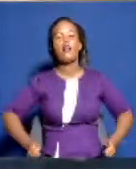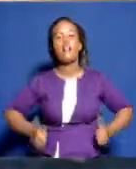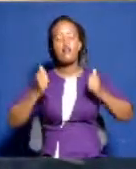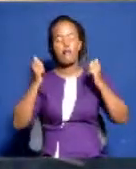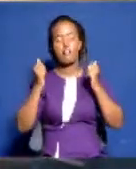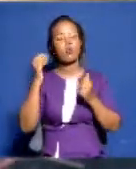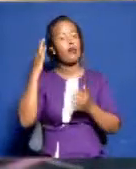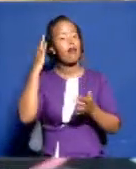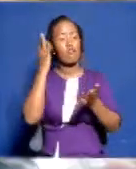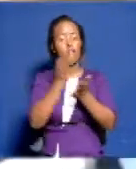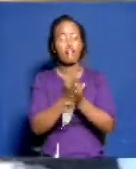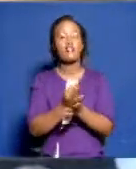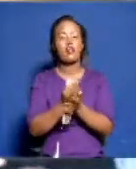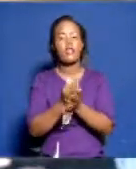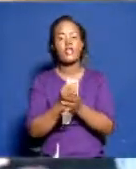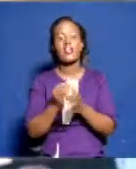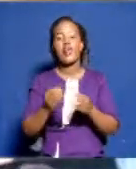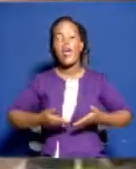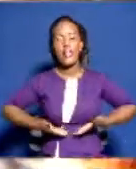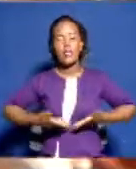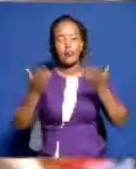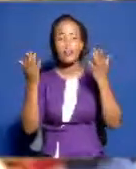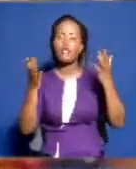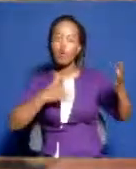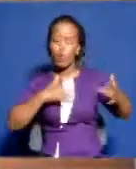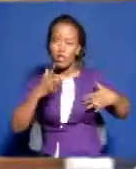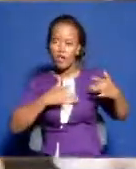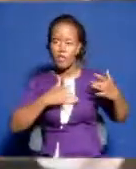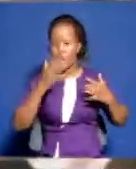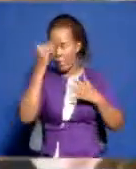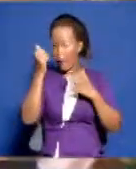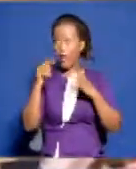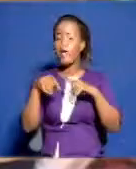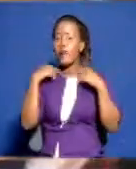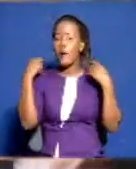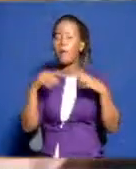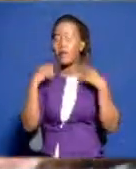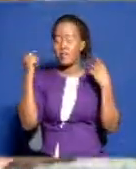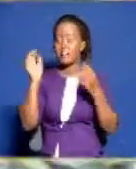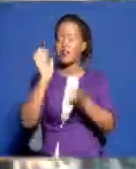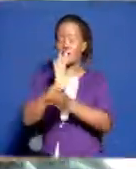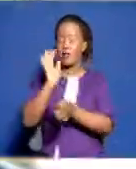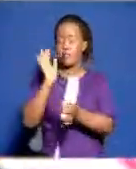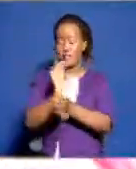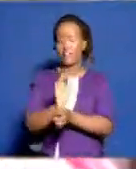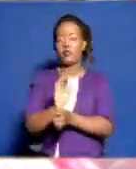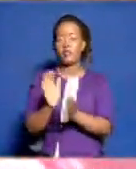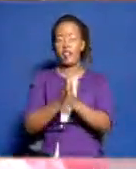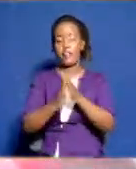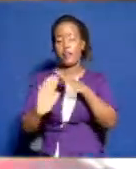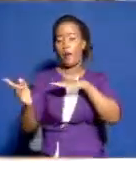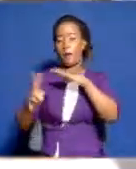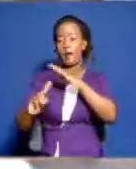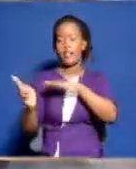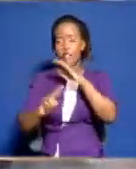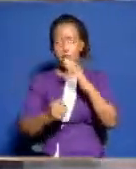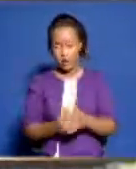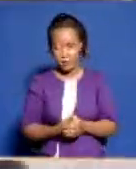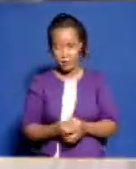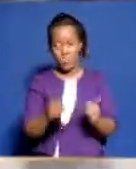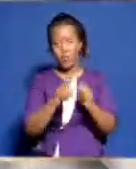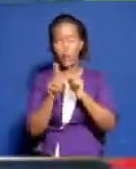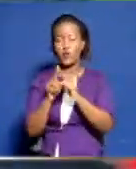Institute, the tutors expressed concern over the caliber of pastors in the churches and ministries. They termed